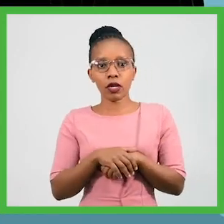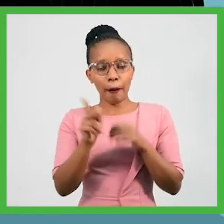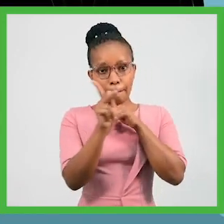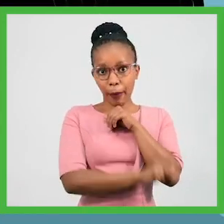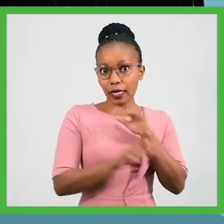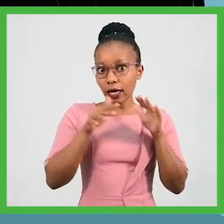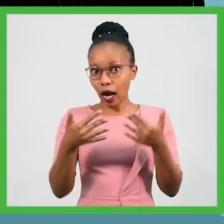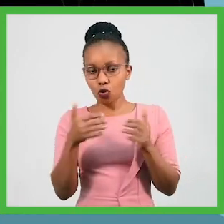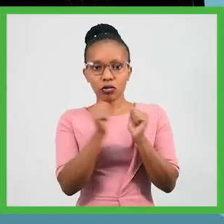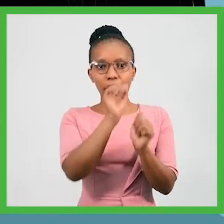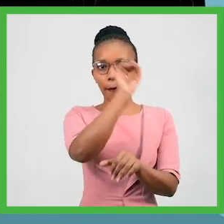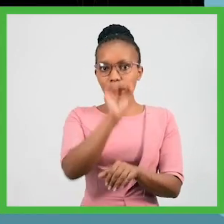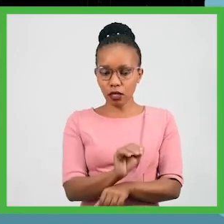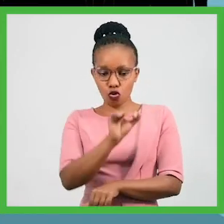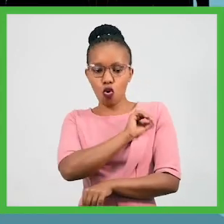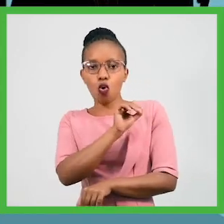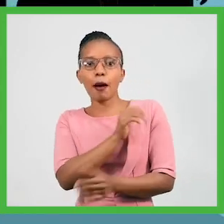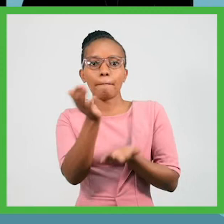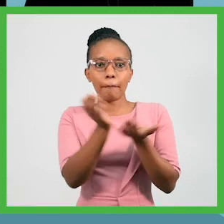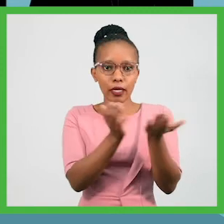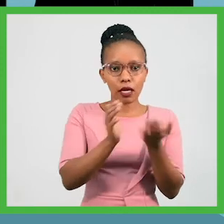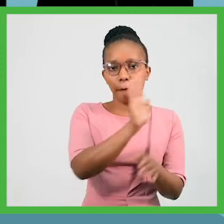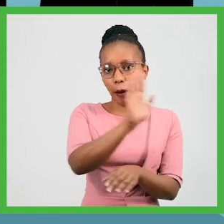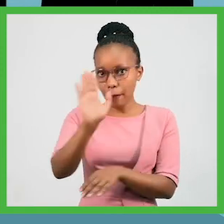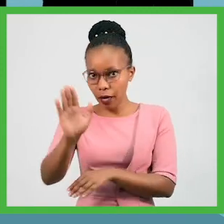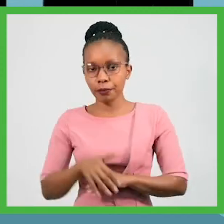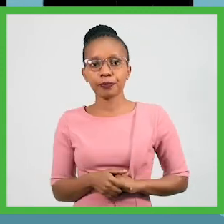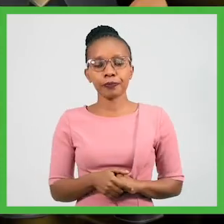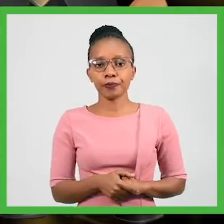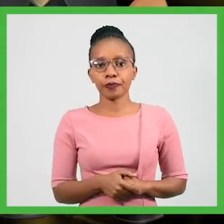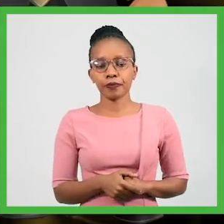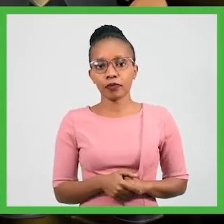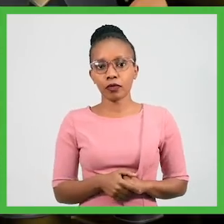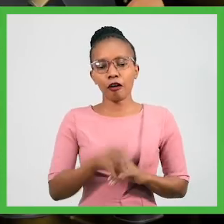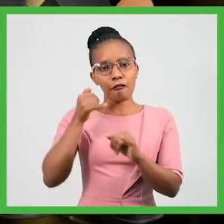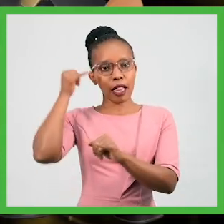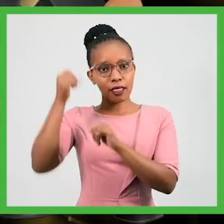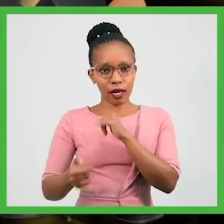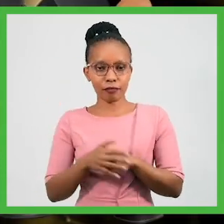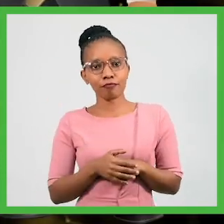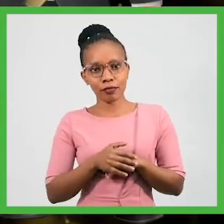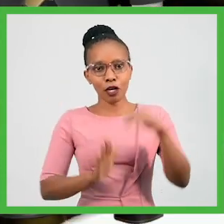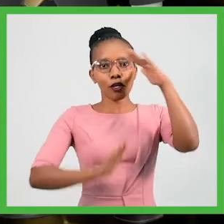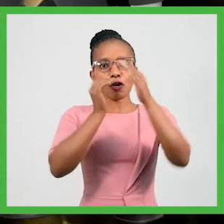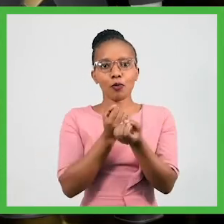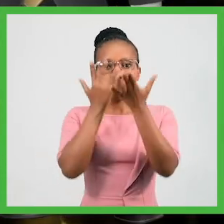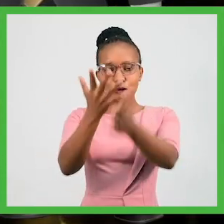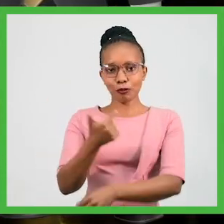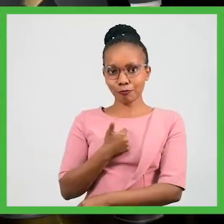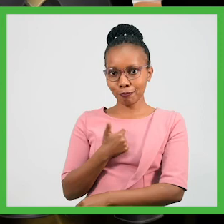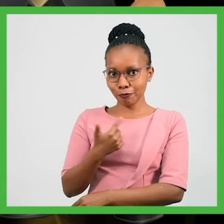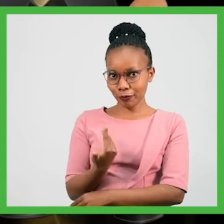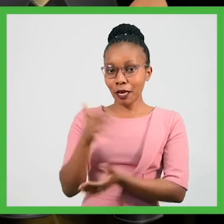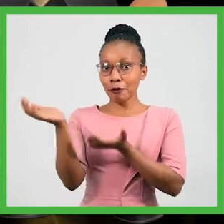penalty of up to 10% of the undertaking's preceding year's turnover. Finally, a top tip from your man Billy.